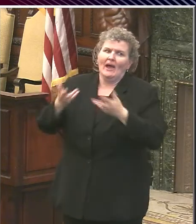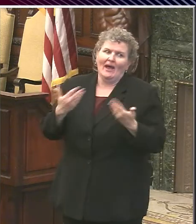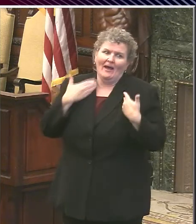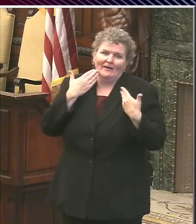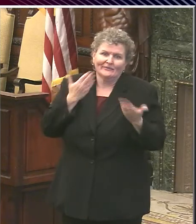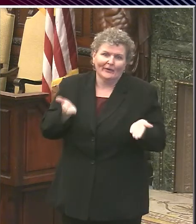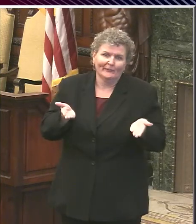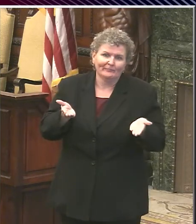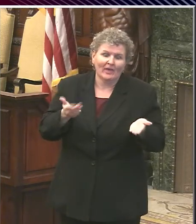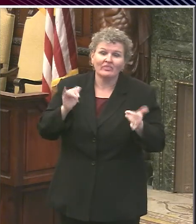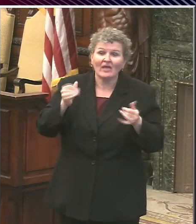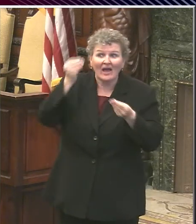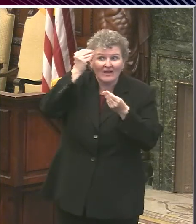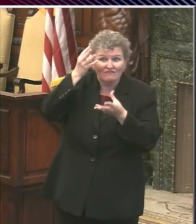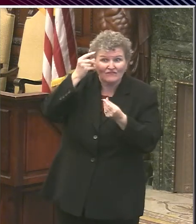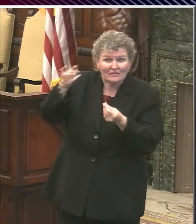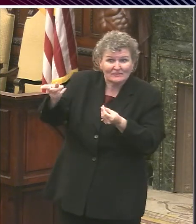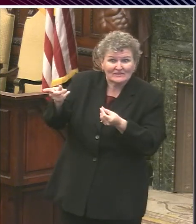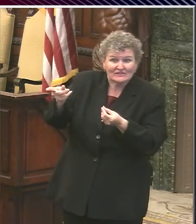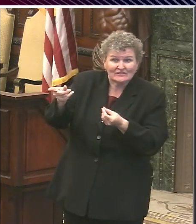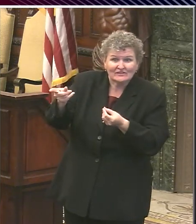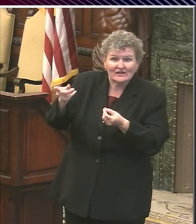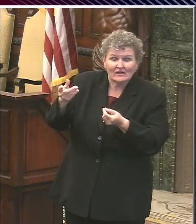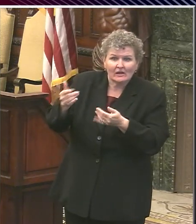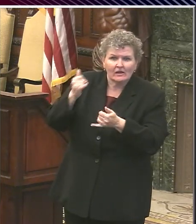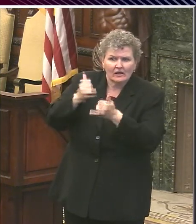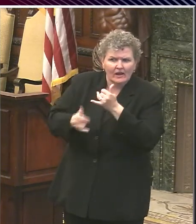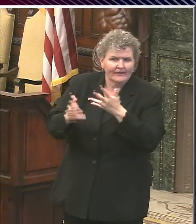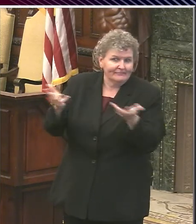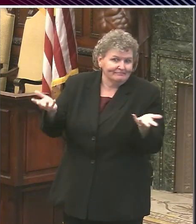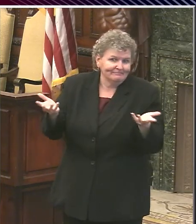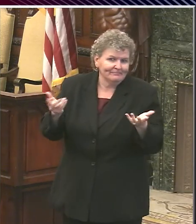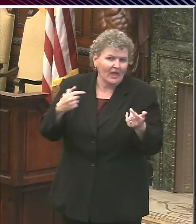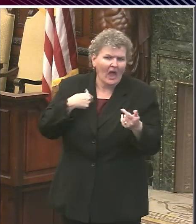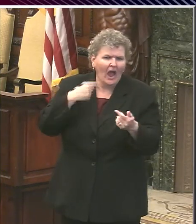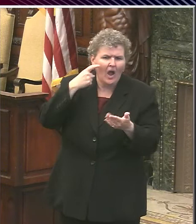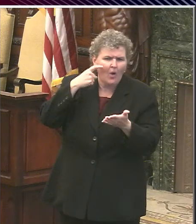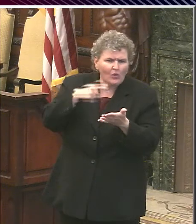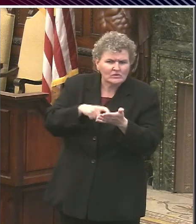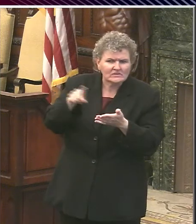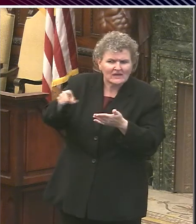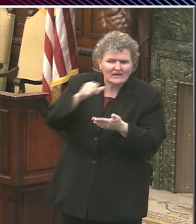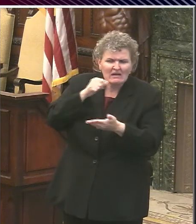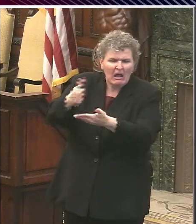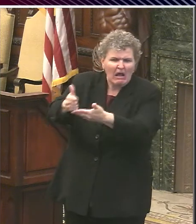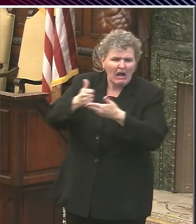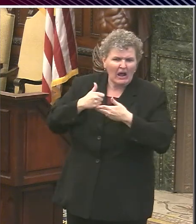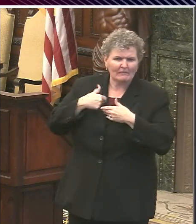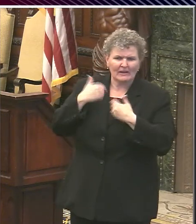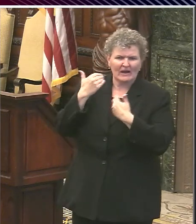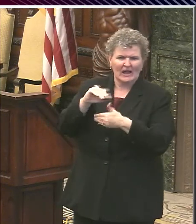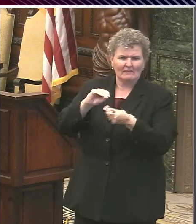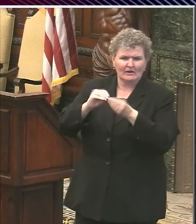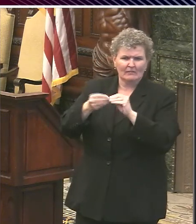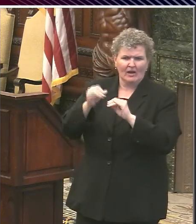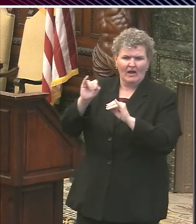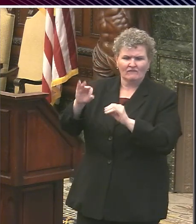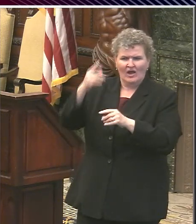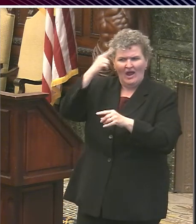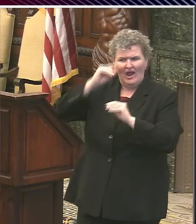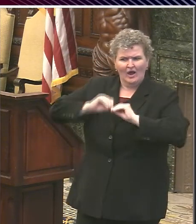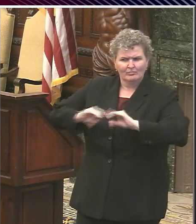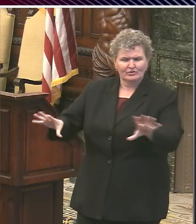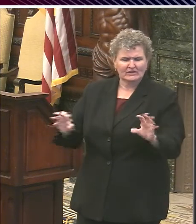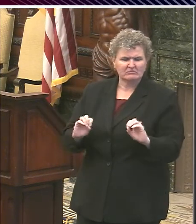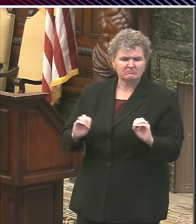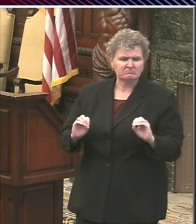that based on testing. So yes, we are trying to do that, but that's not going to help us, I don't think, contain this outbreak at Temple. Okay, thank you. My next two questions are